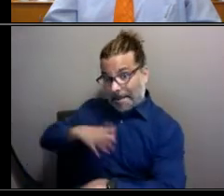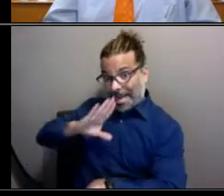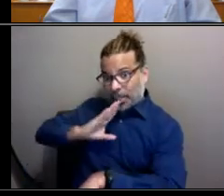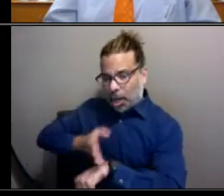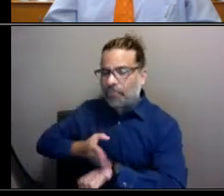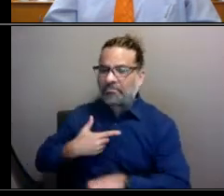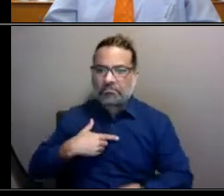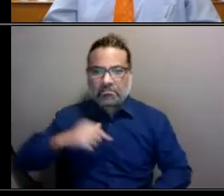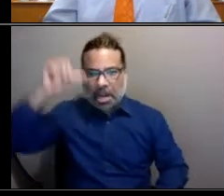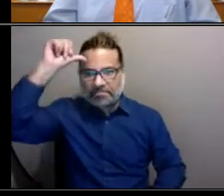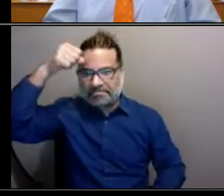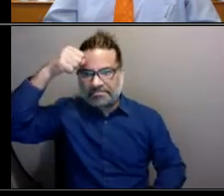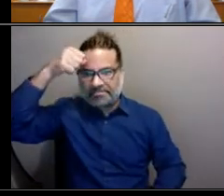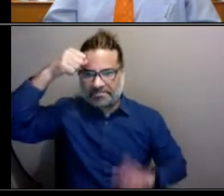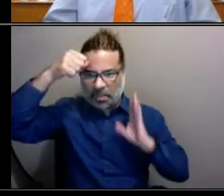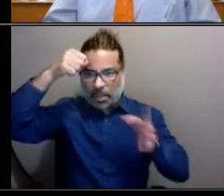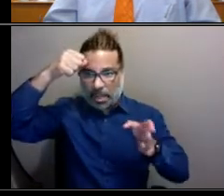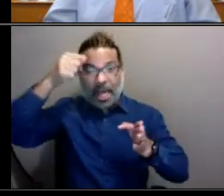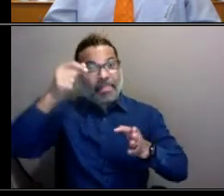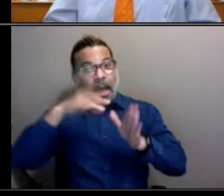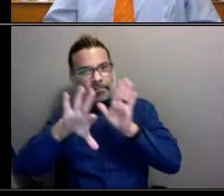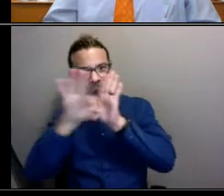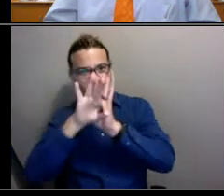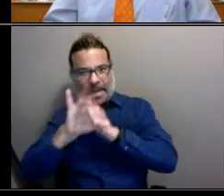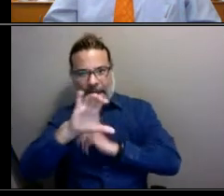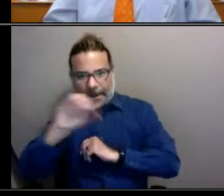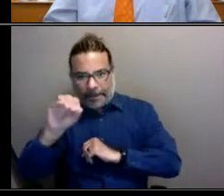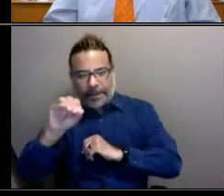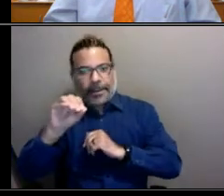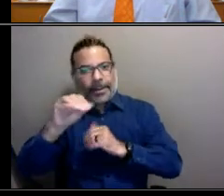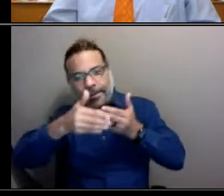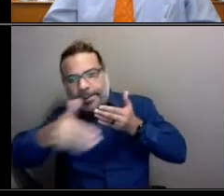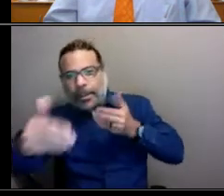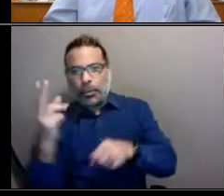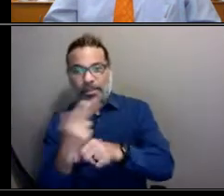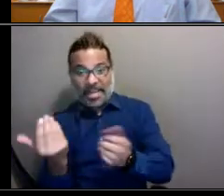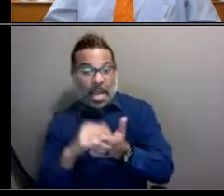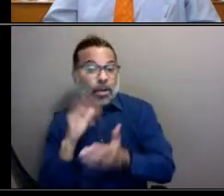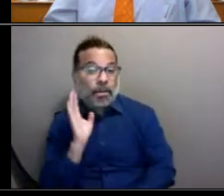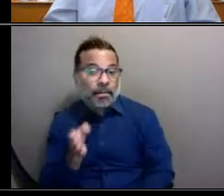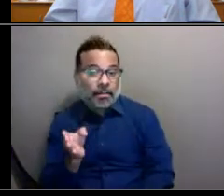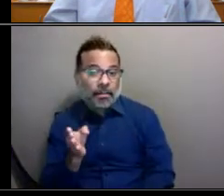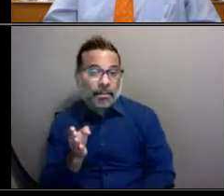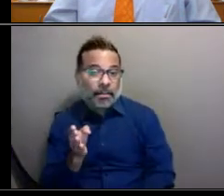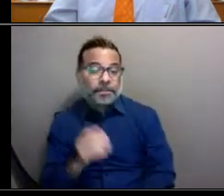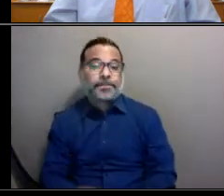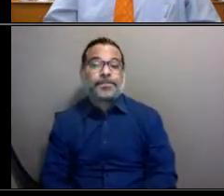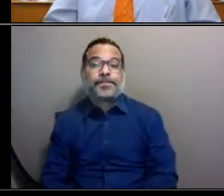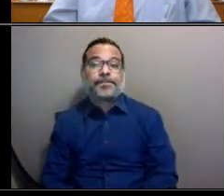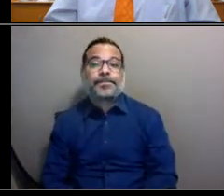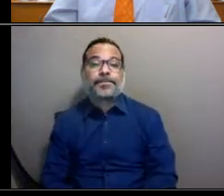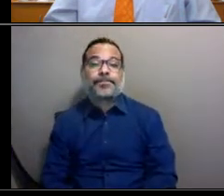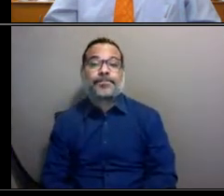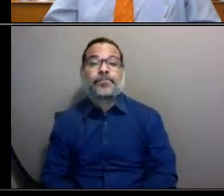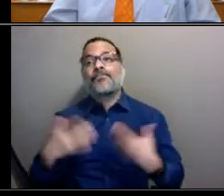And we'll choose to use that company or that service again because of that. And it's